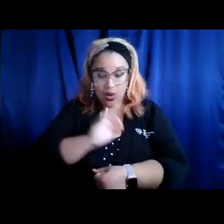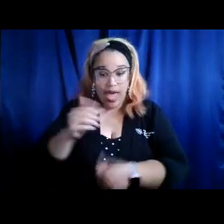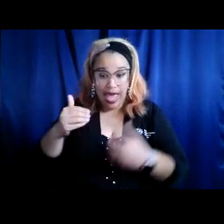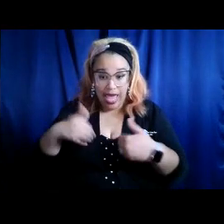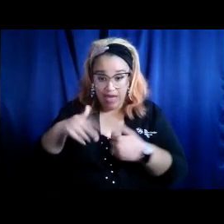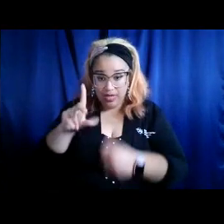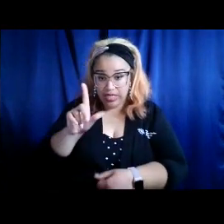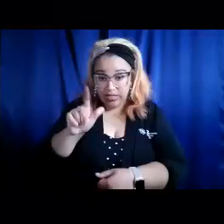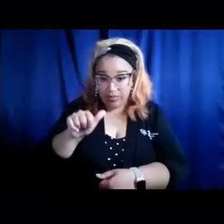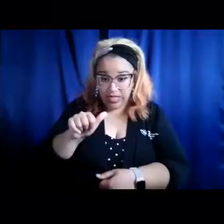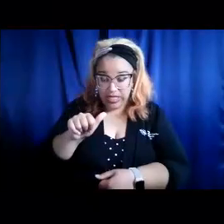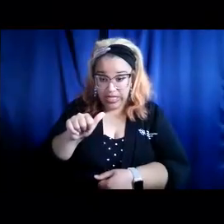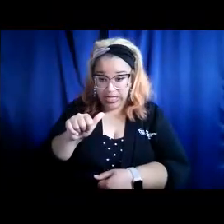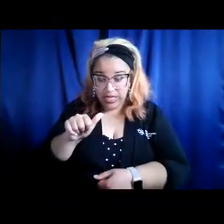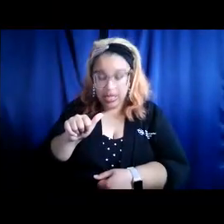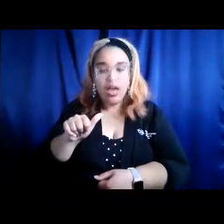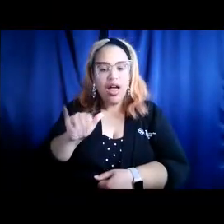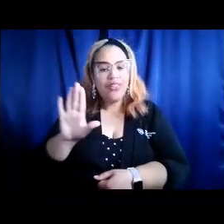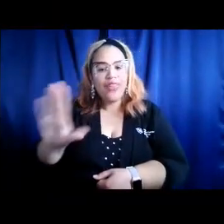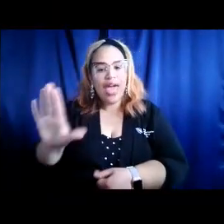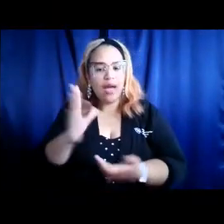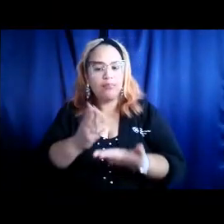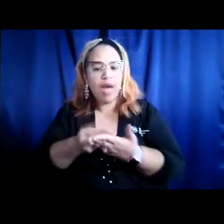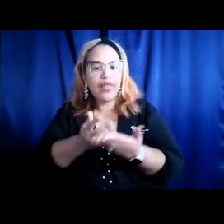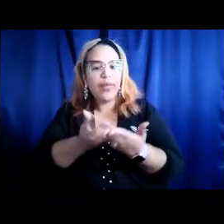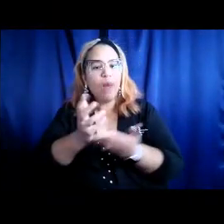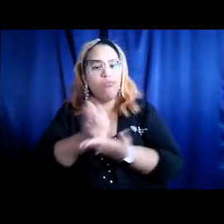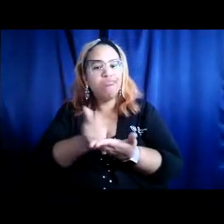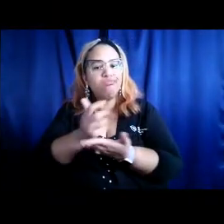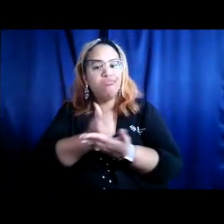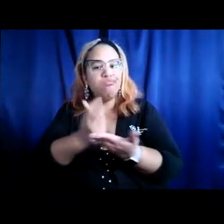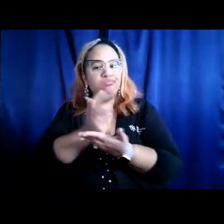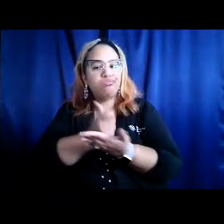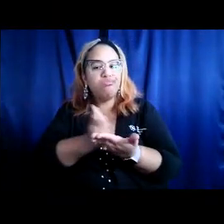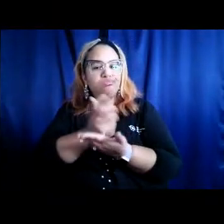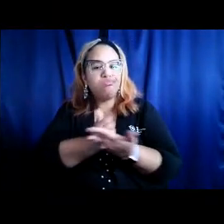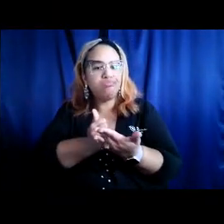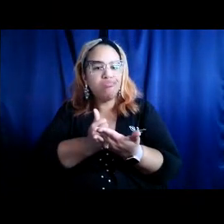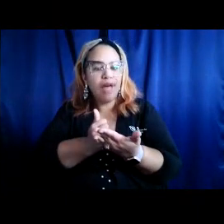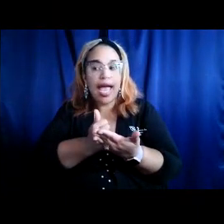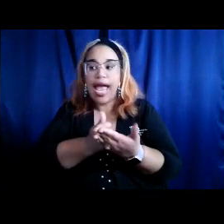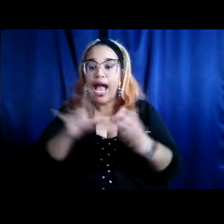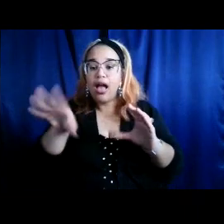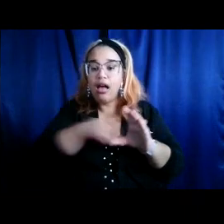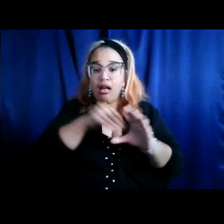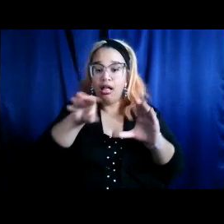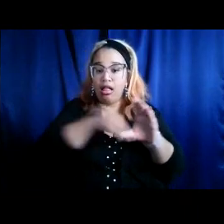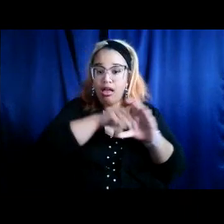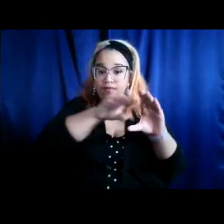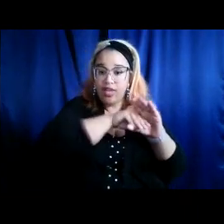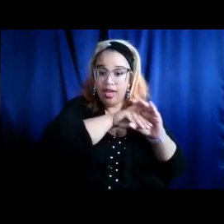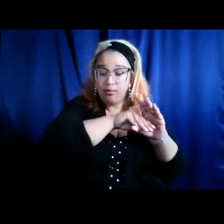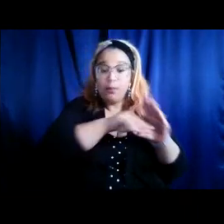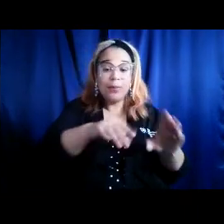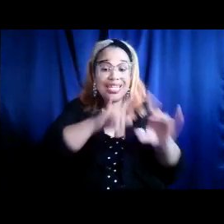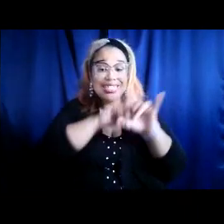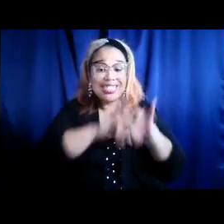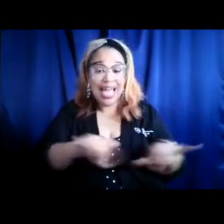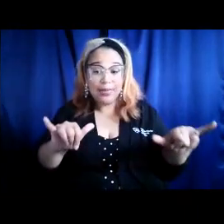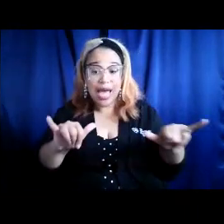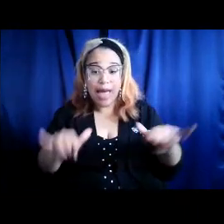invest money without jeopardizing their access to public benefits like Medicaid or SSI. By offering